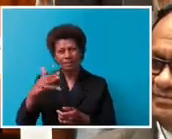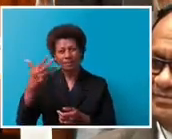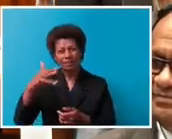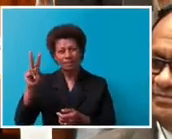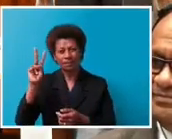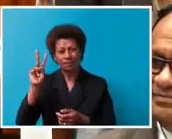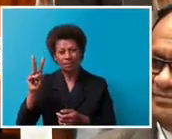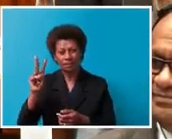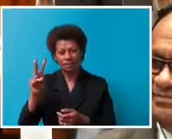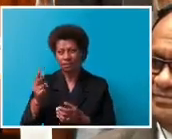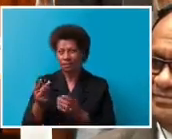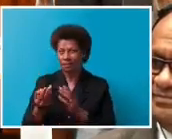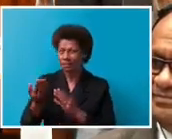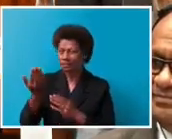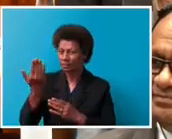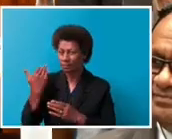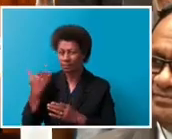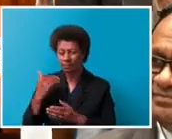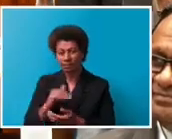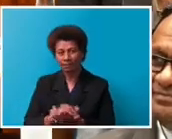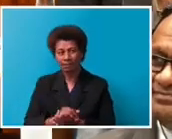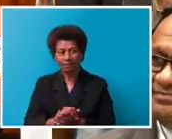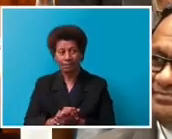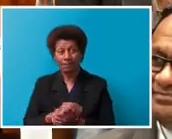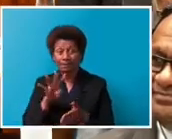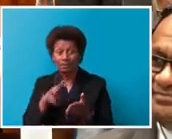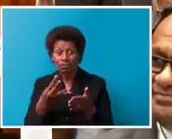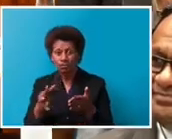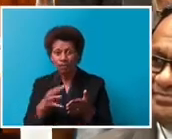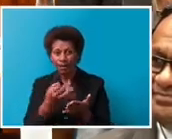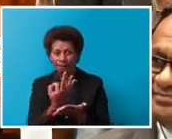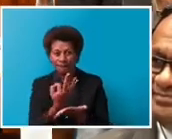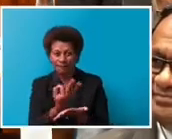said. A quick fact check,